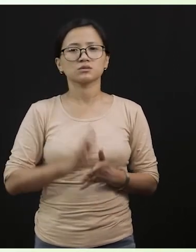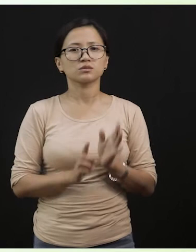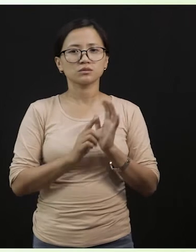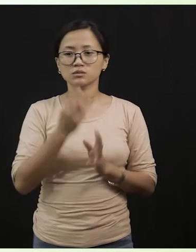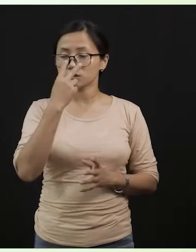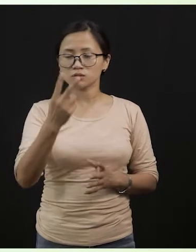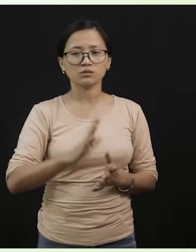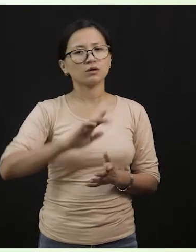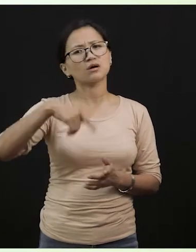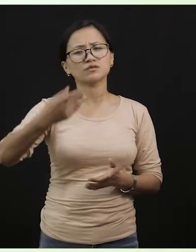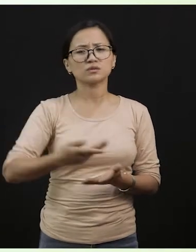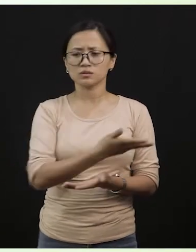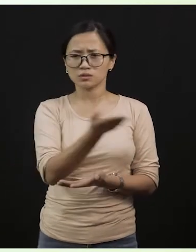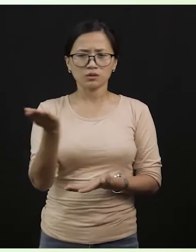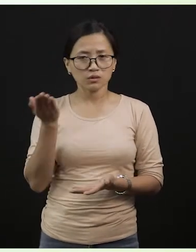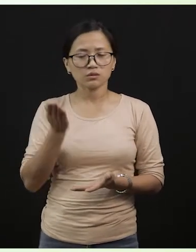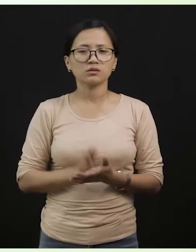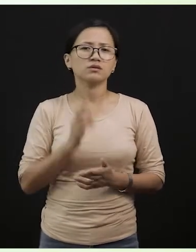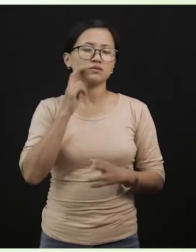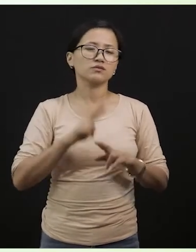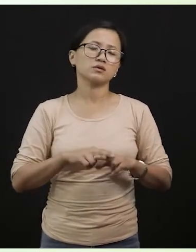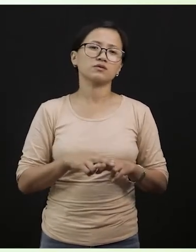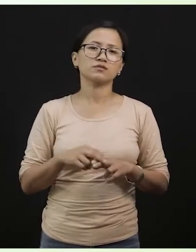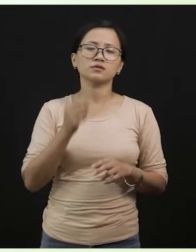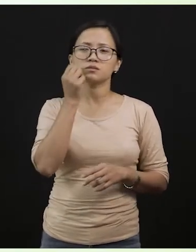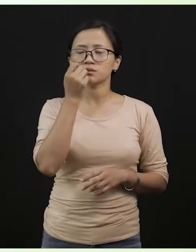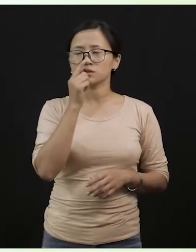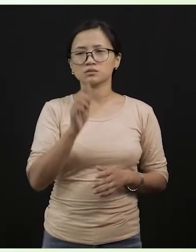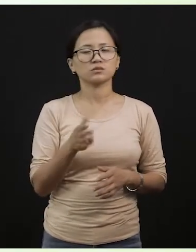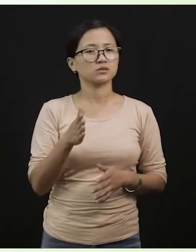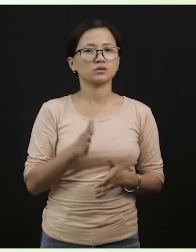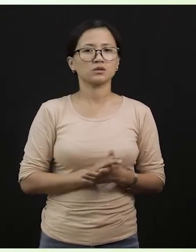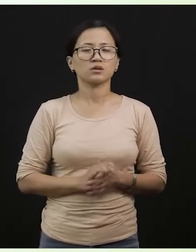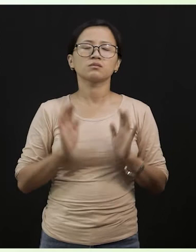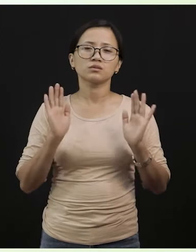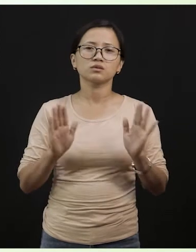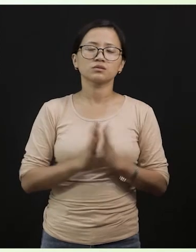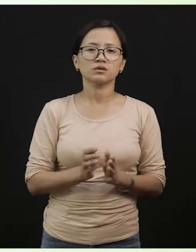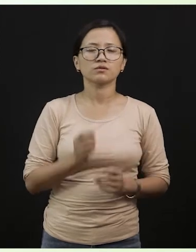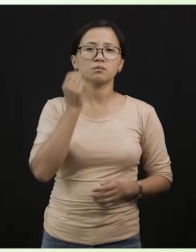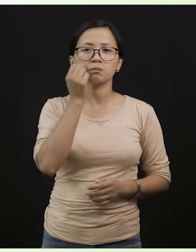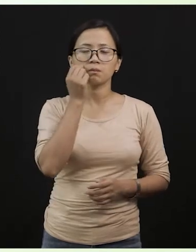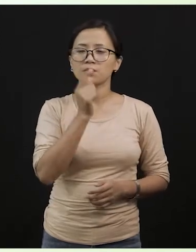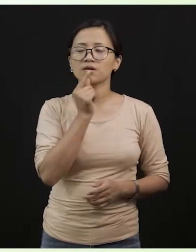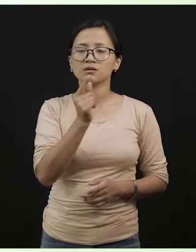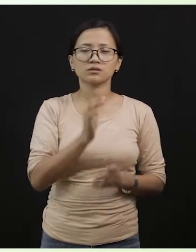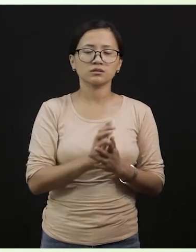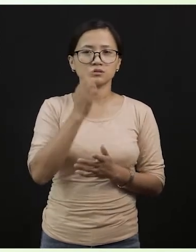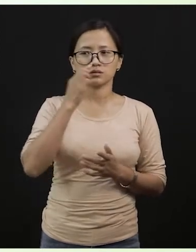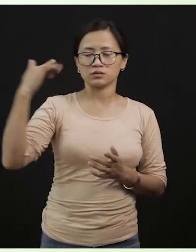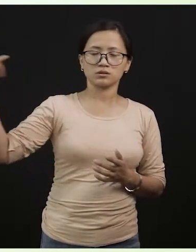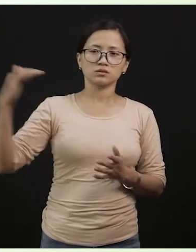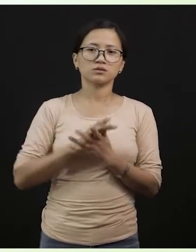Okay, even if some of your parents are not there with you, you have your uncles, aunties, brothers, and sisters to look after you. But